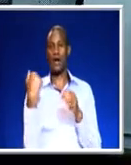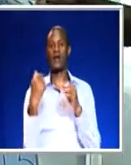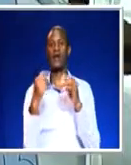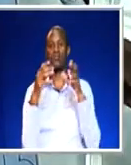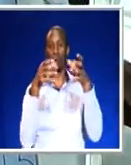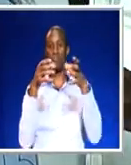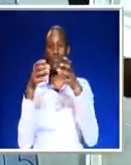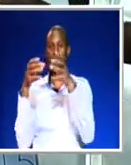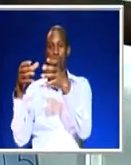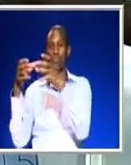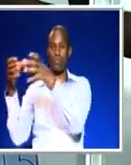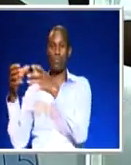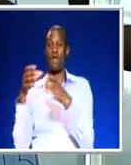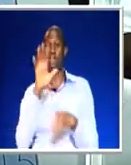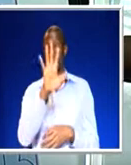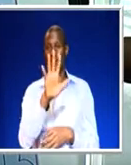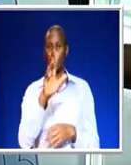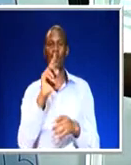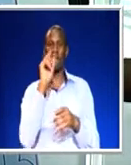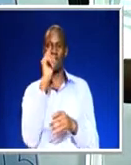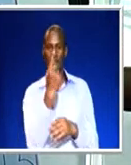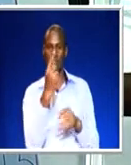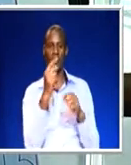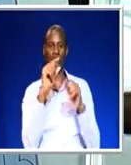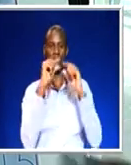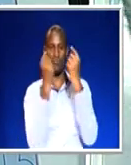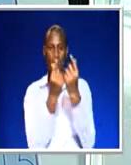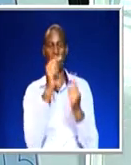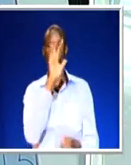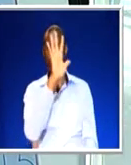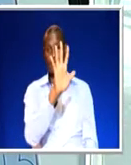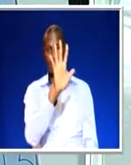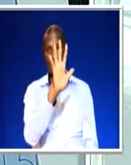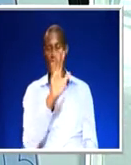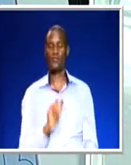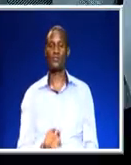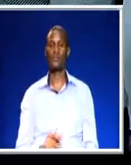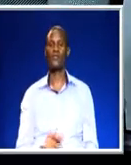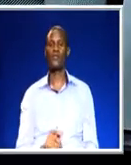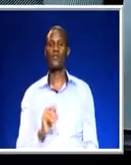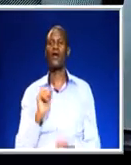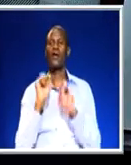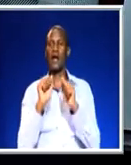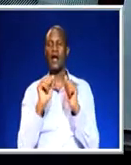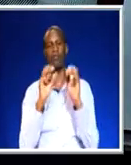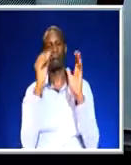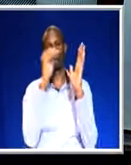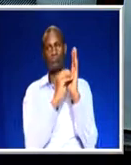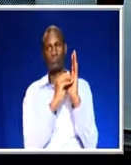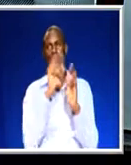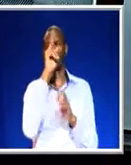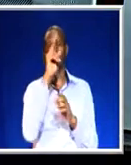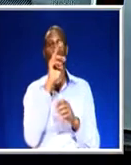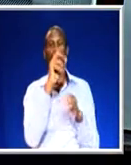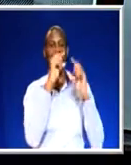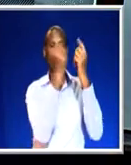group is 5. 1, 2, 3, 4, 5. I can put them in two groups, a